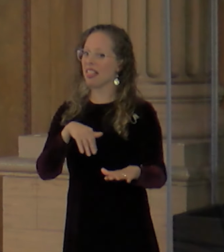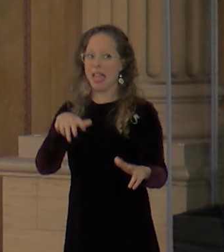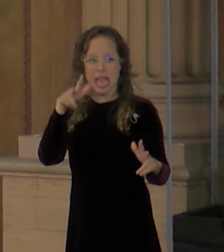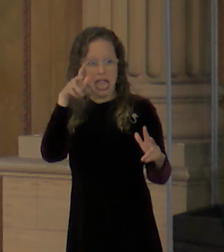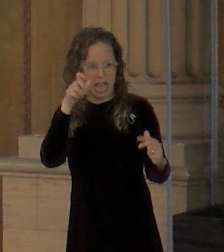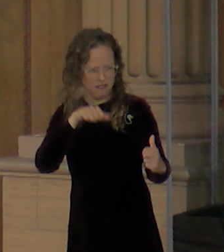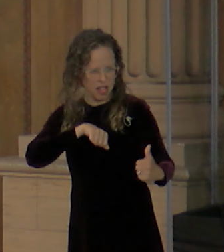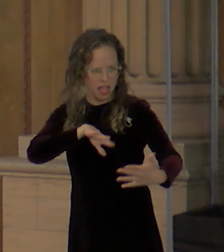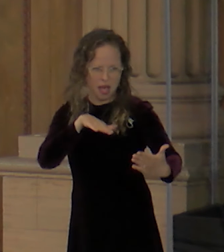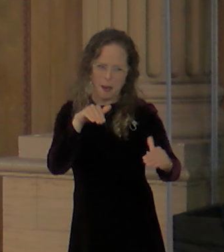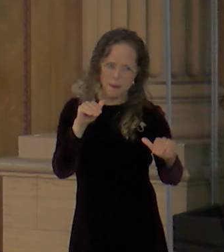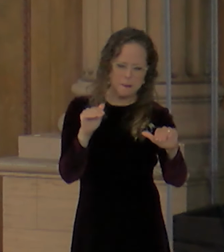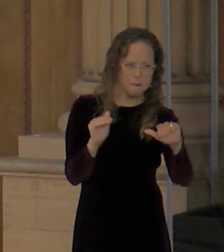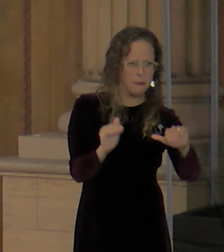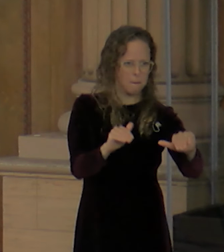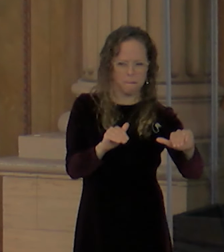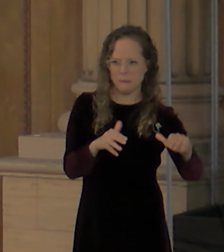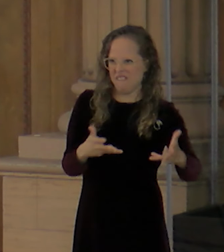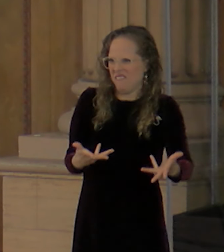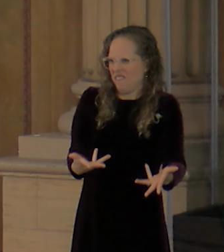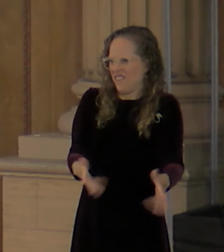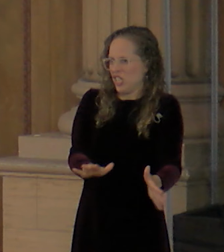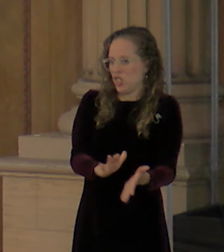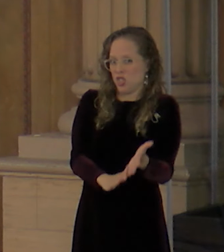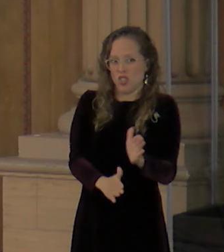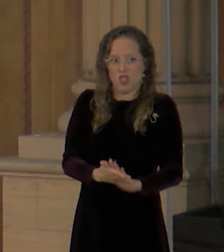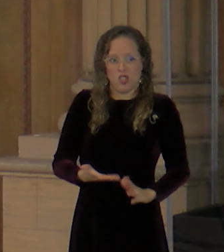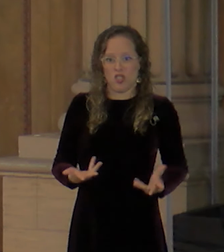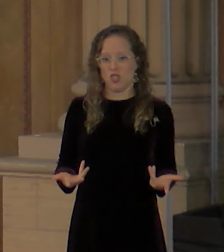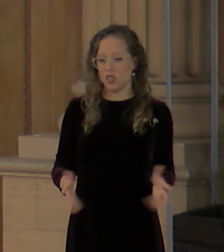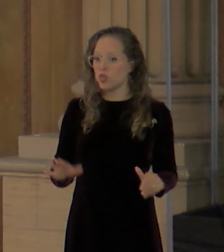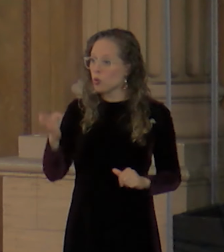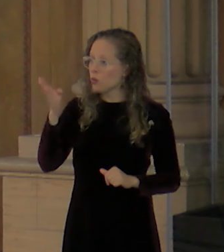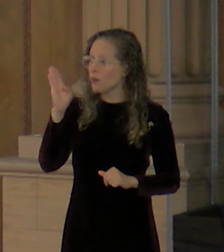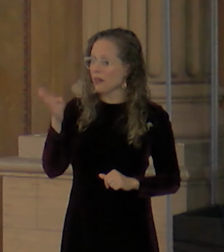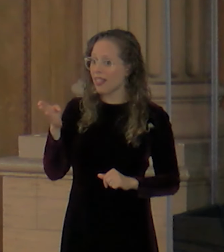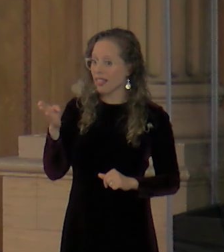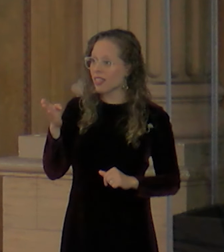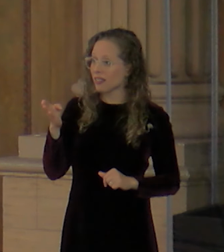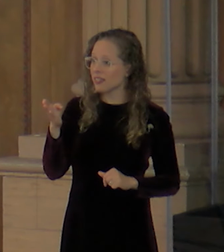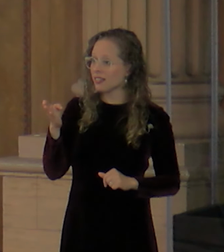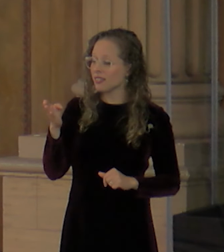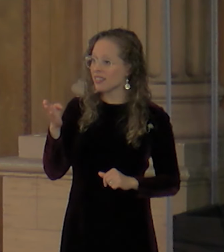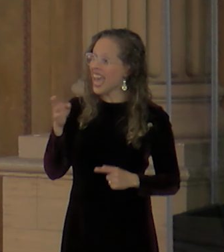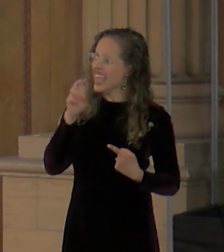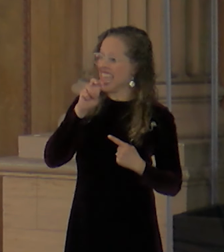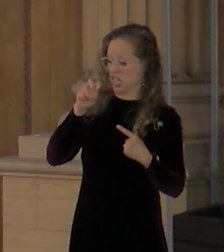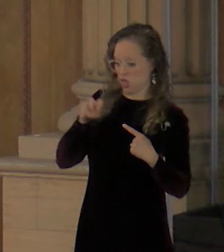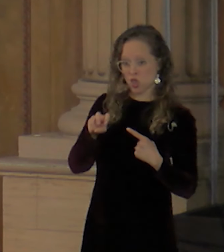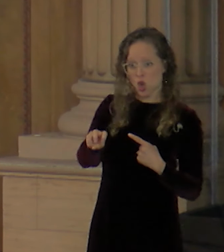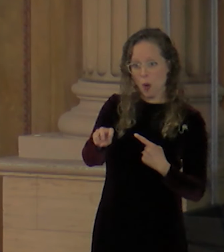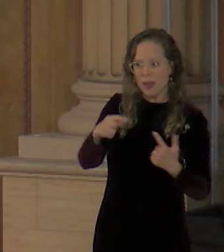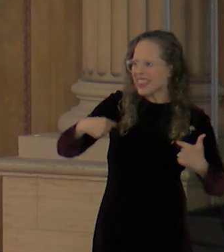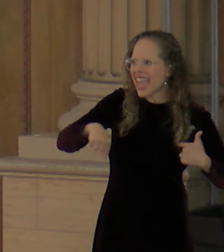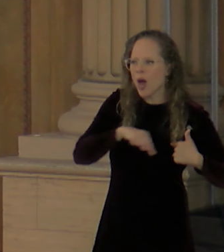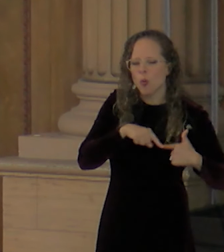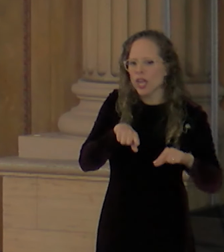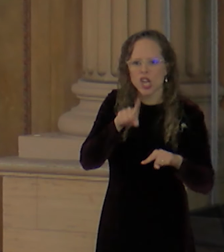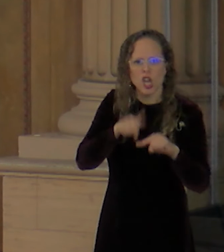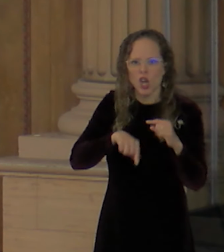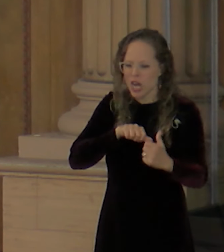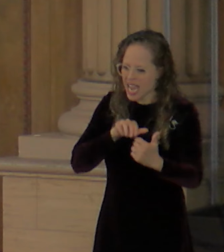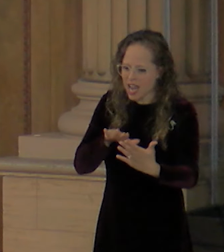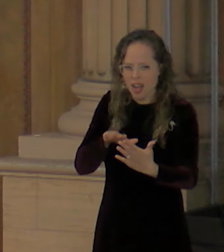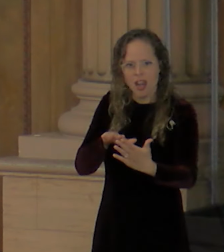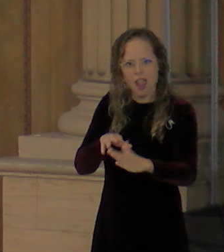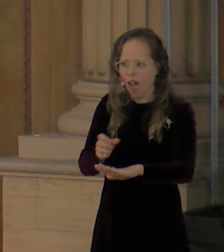that he will fully and finally conquer every last bit of it. That fleeing serpent that you couldn't conquer yourself, God will come and conquer